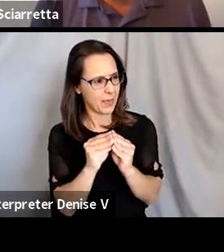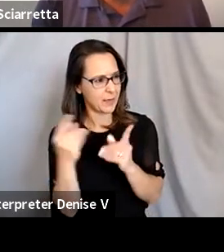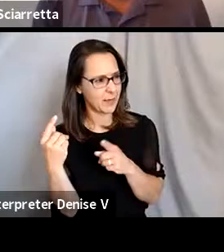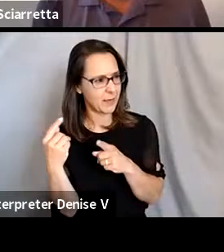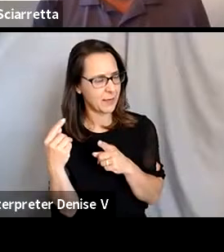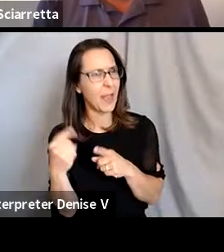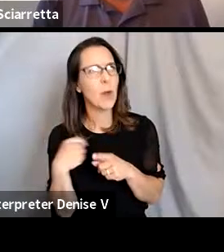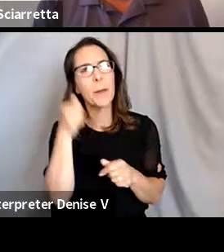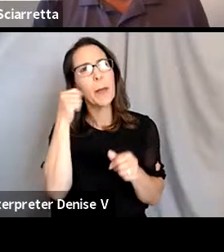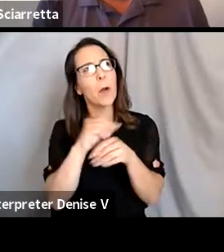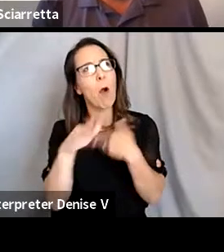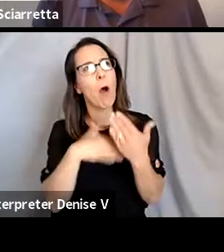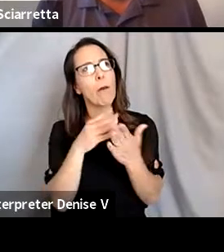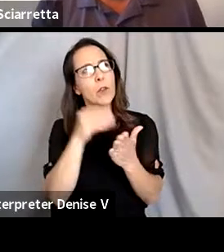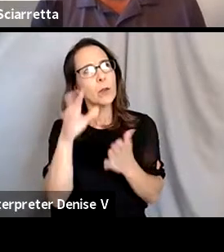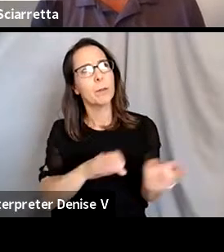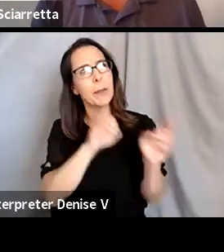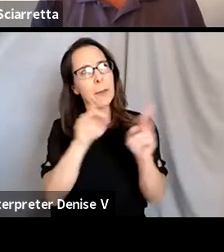were back, but we do have our